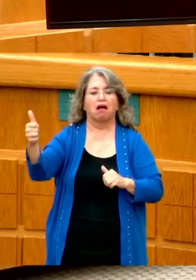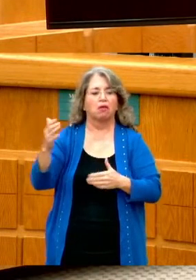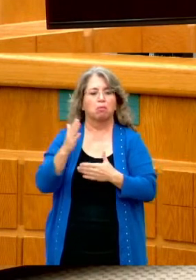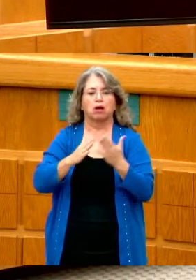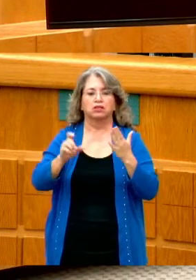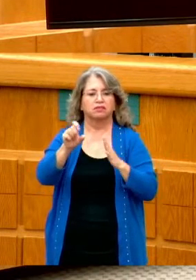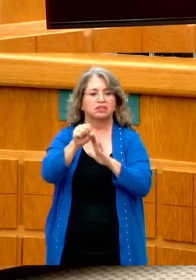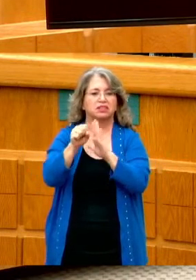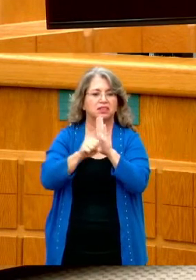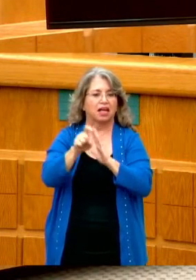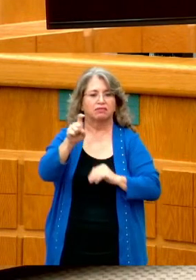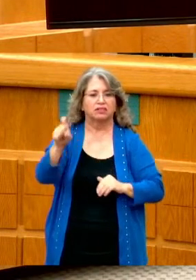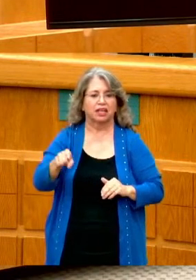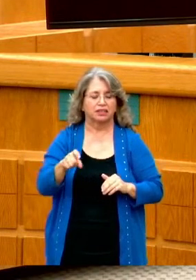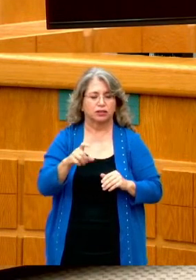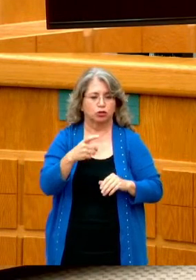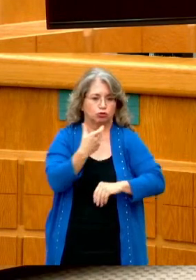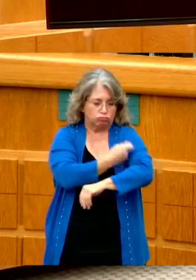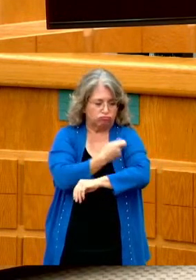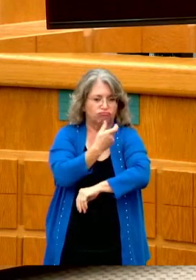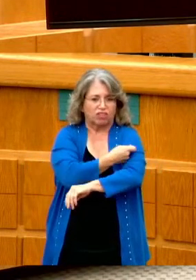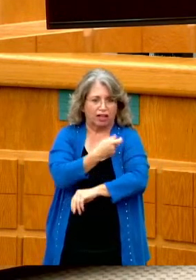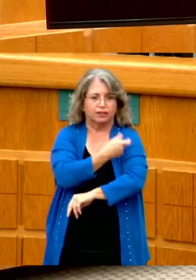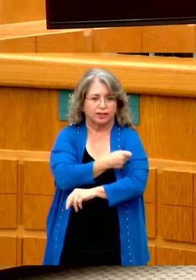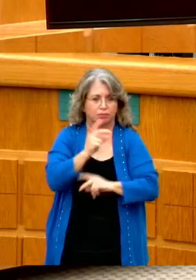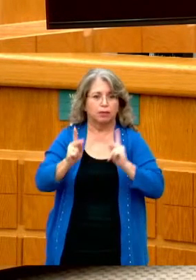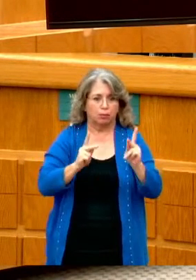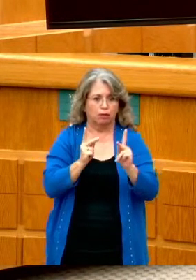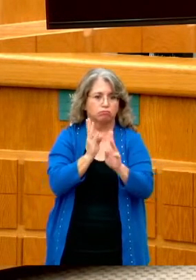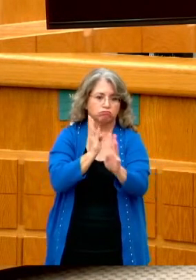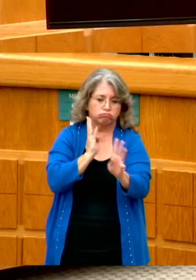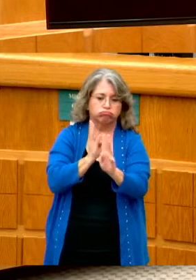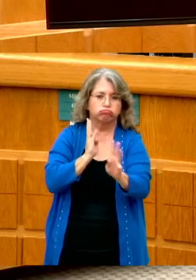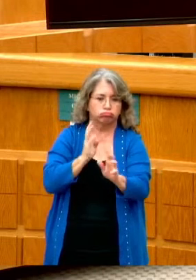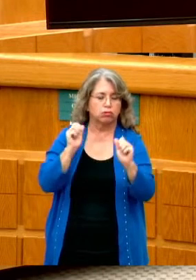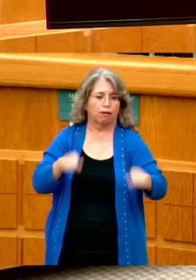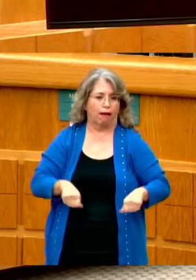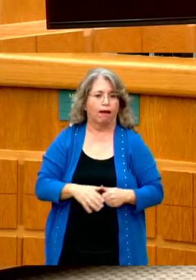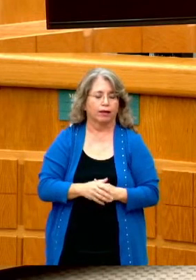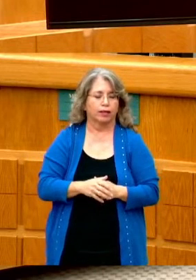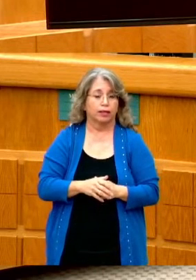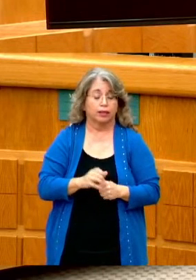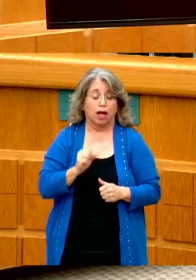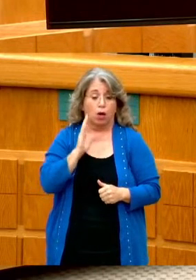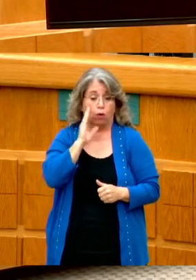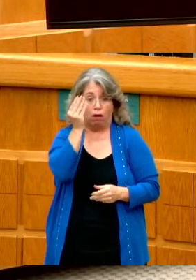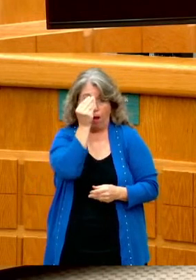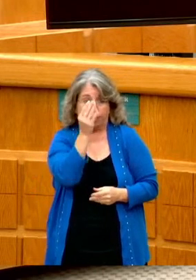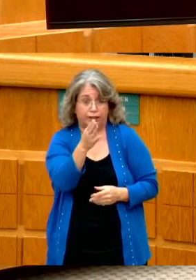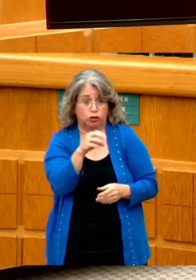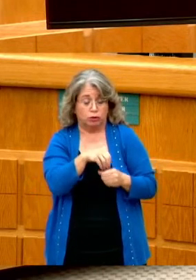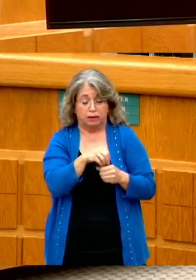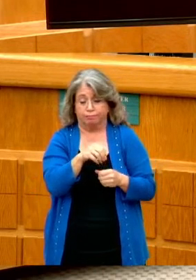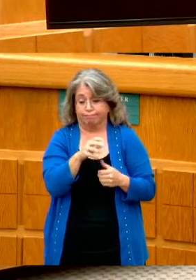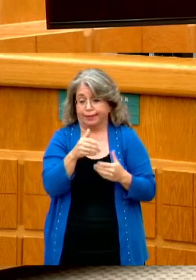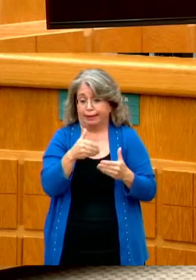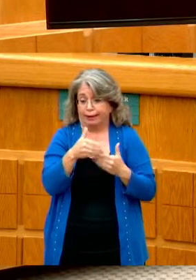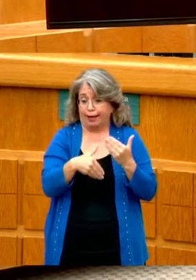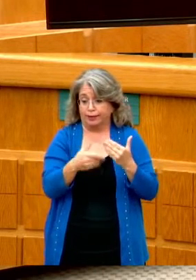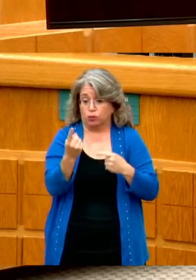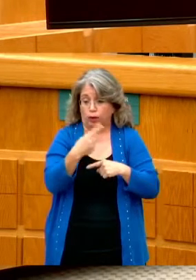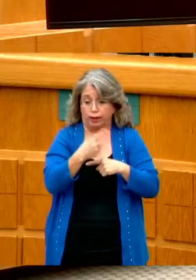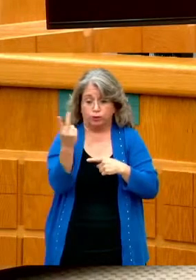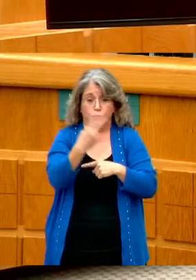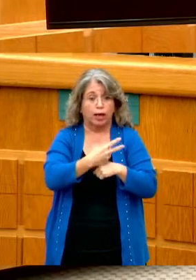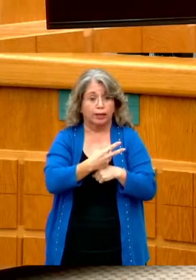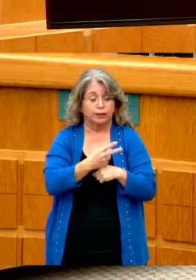them. So we look forward to updating you within the next possibly 24 or 48 hours. The minute we know, you will